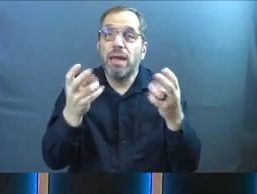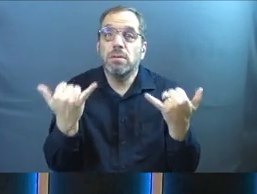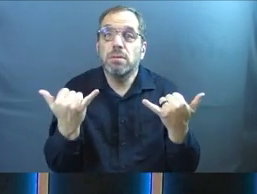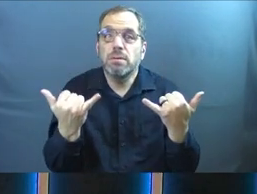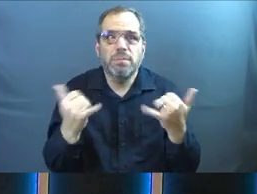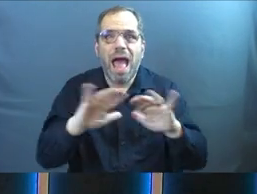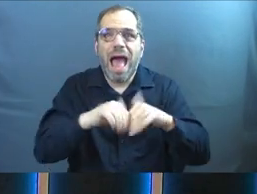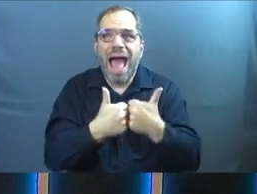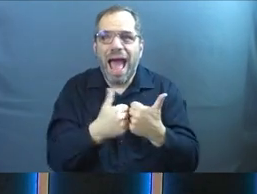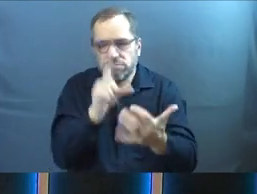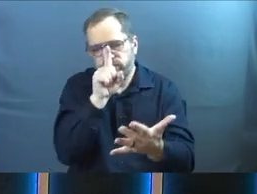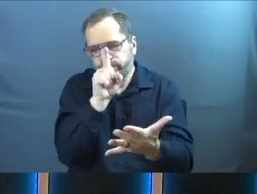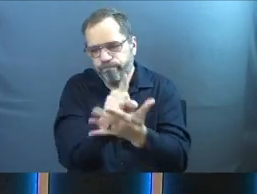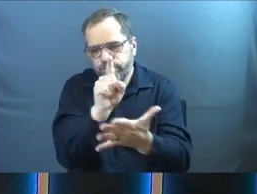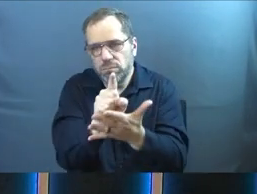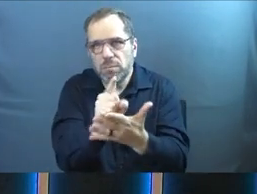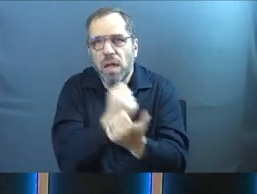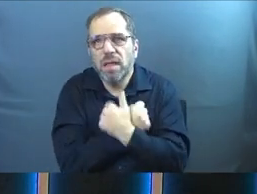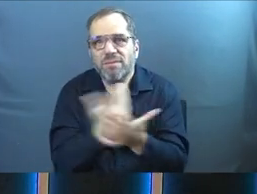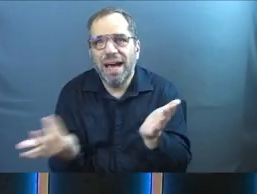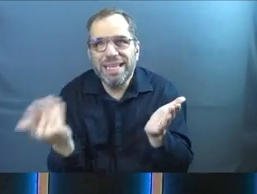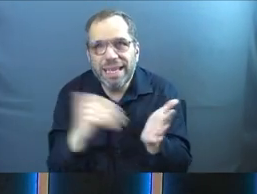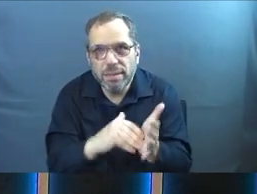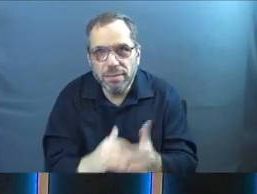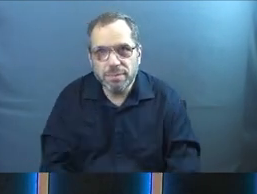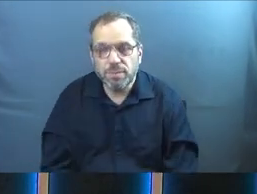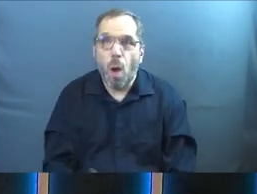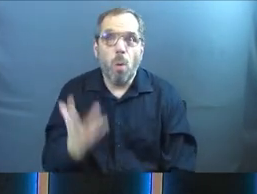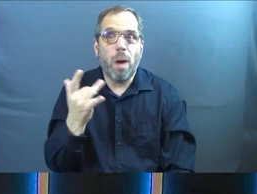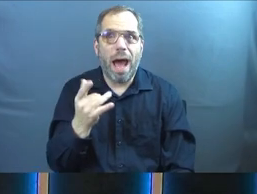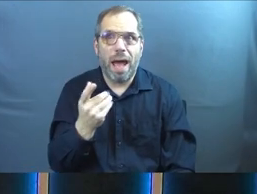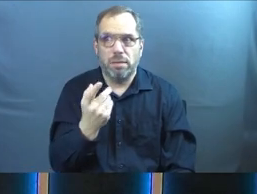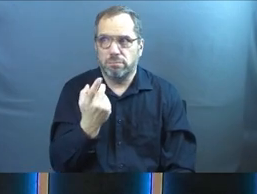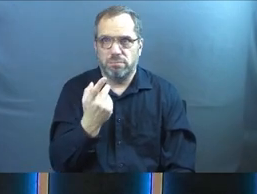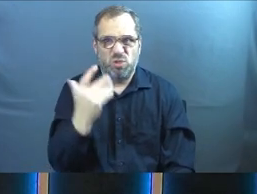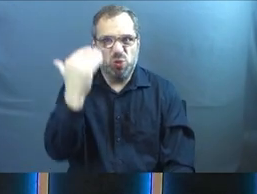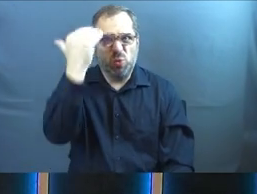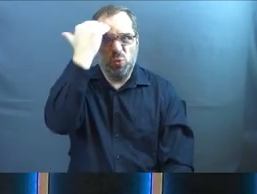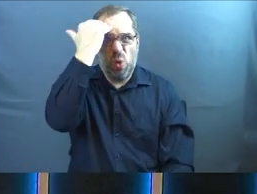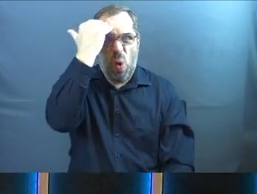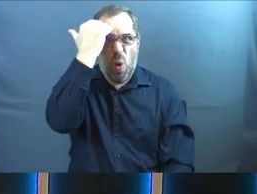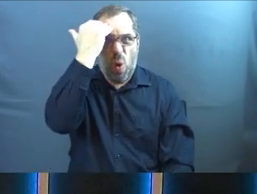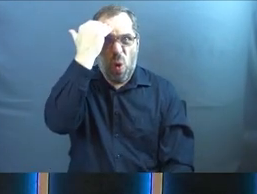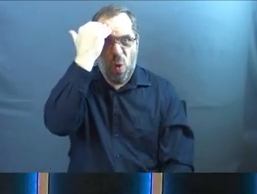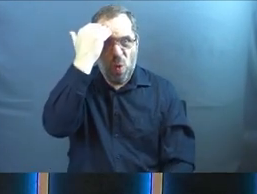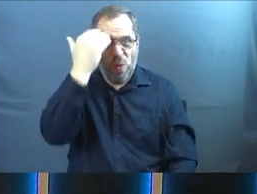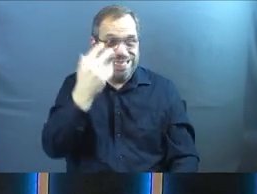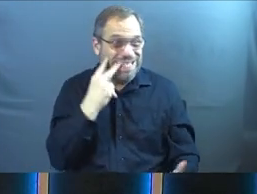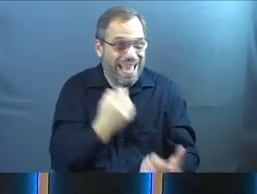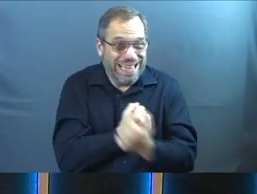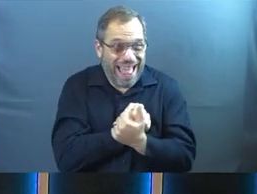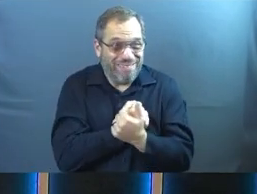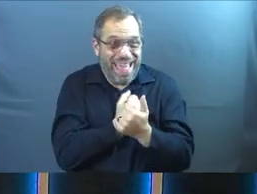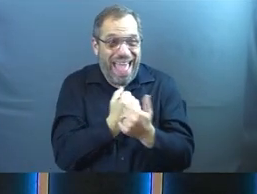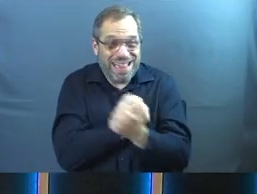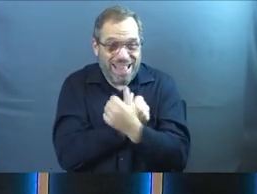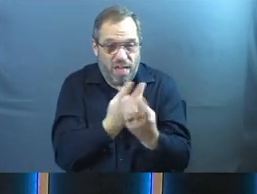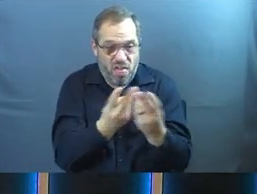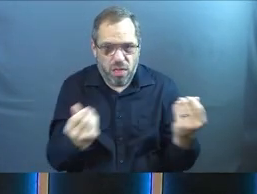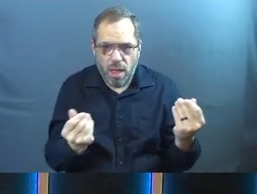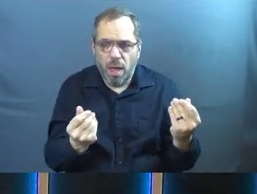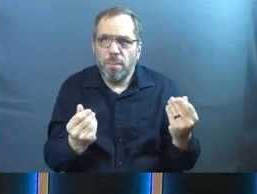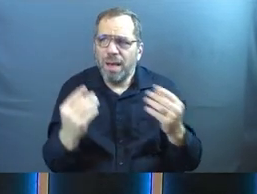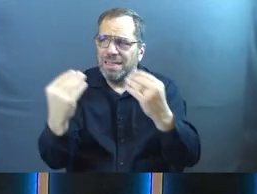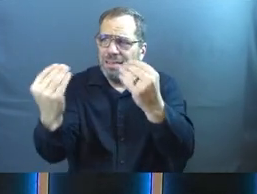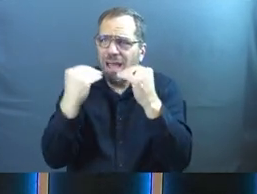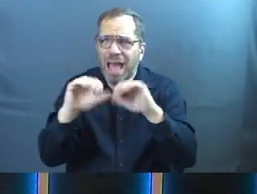today, How to Fall Back in Love Again. Because many of us know what it is to fall out and to see love fade, but no one ever